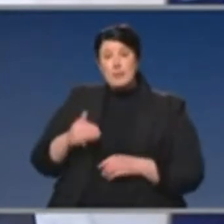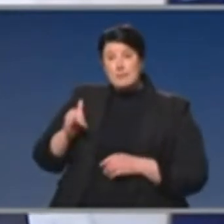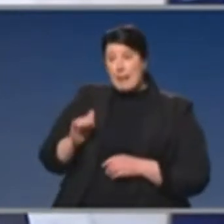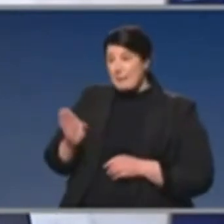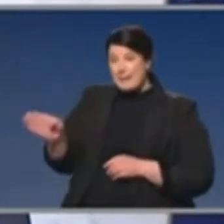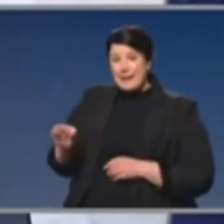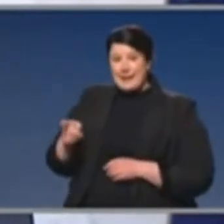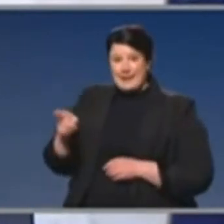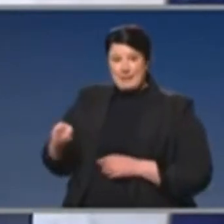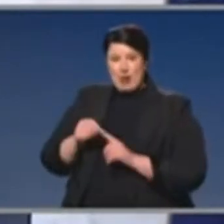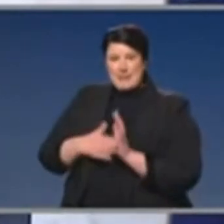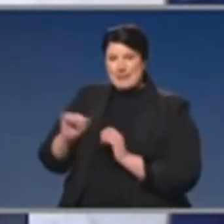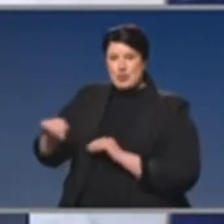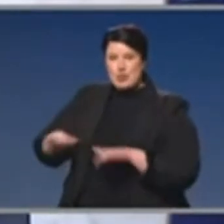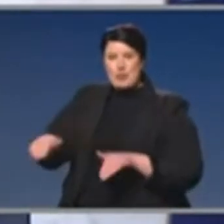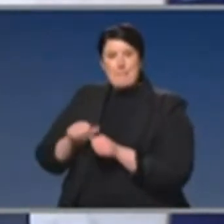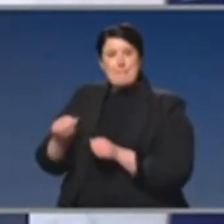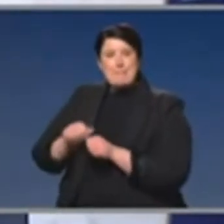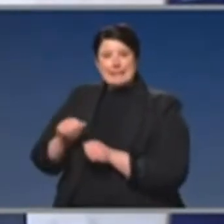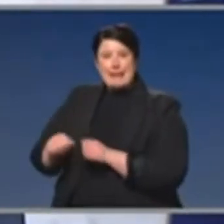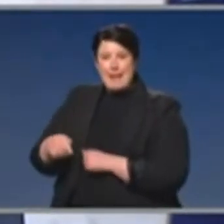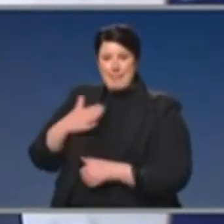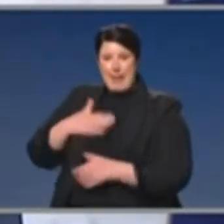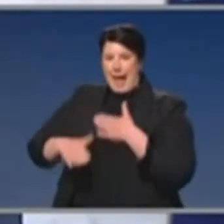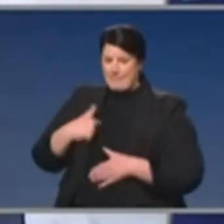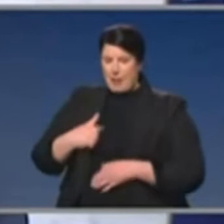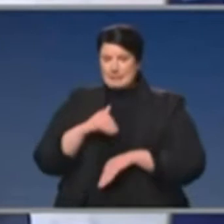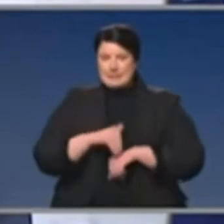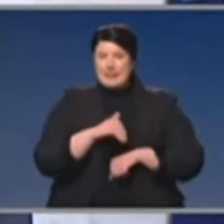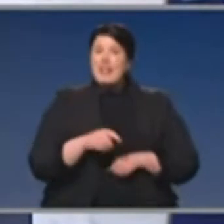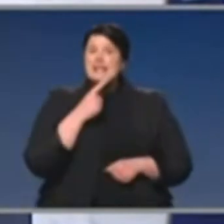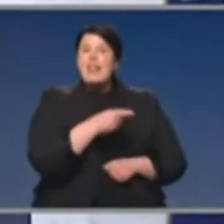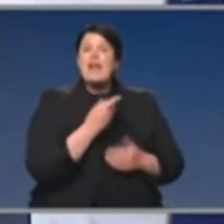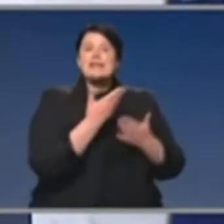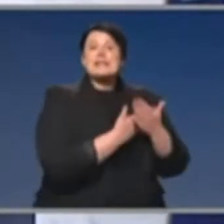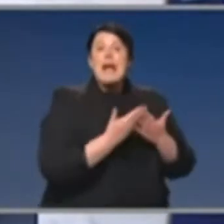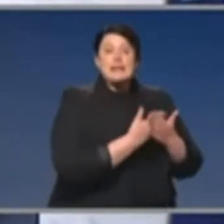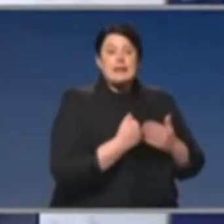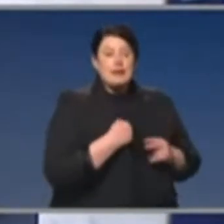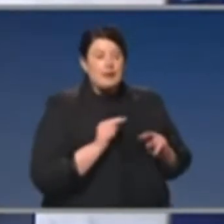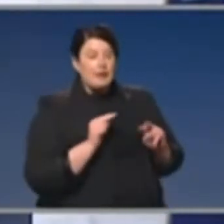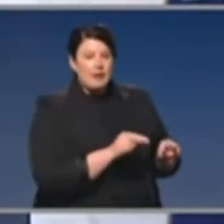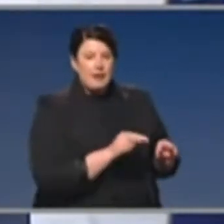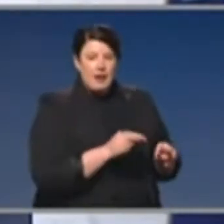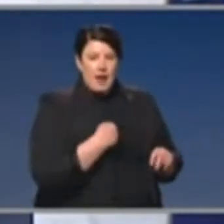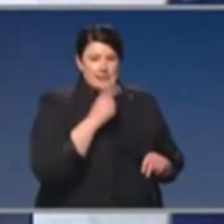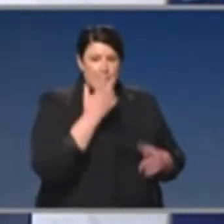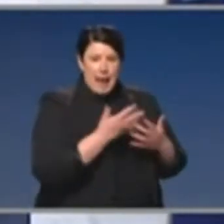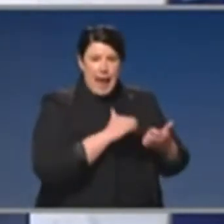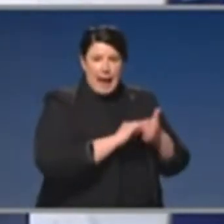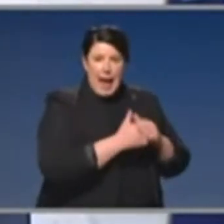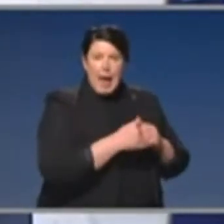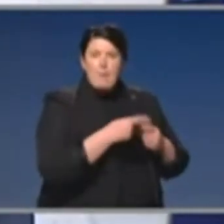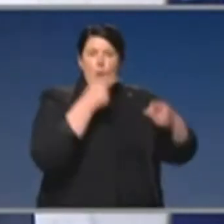more well behaved online than mine, Prime Minister. But whilst they're telling you that they're studying, if Fortnite's on in the background or